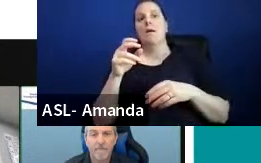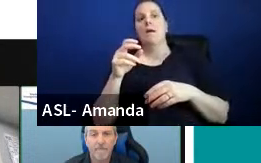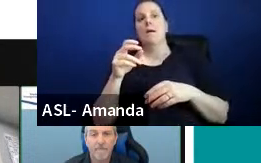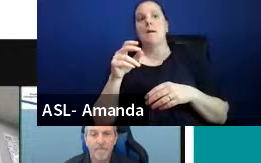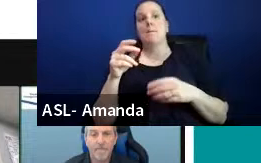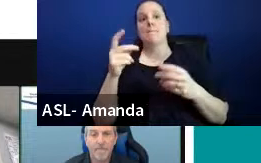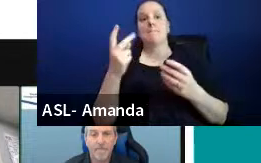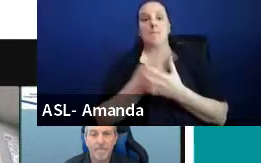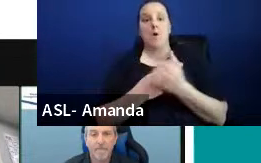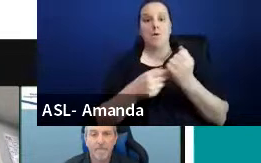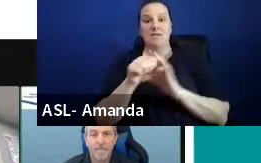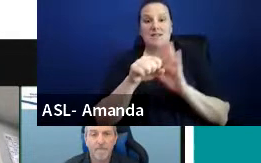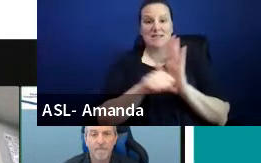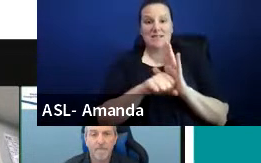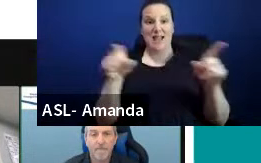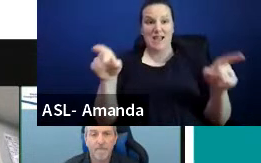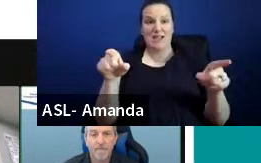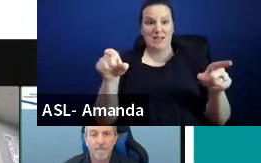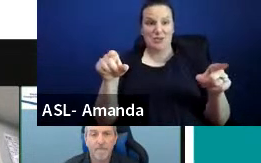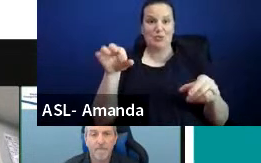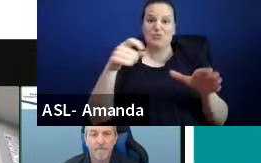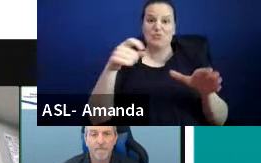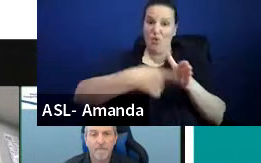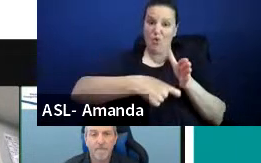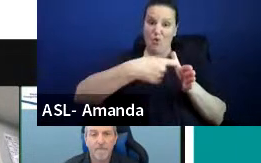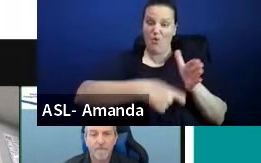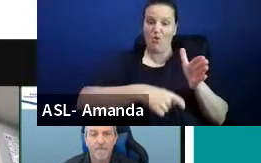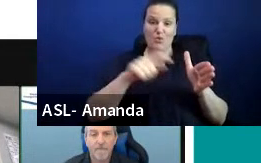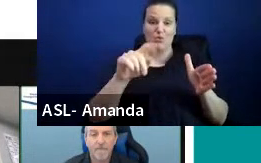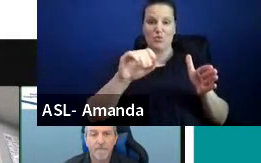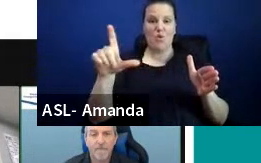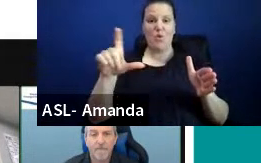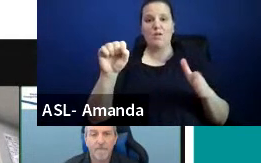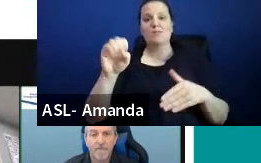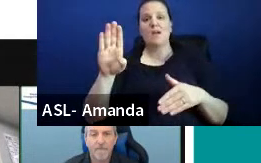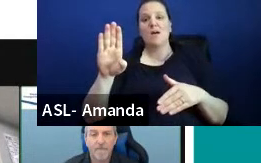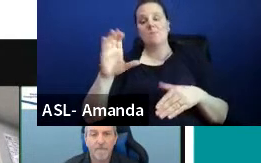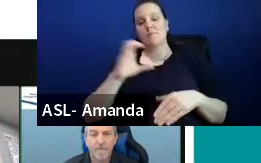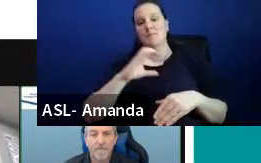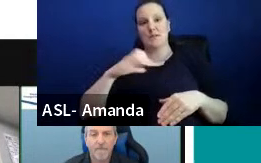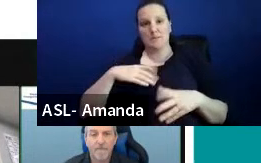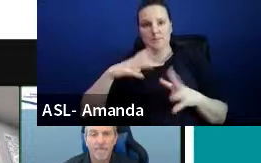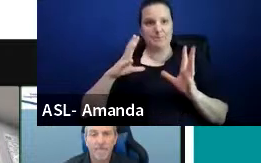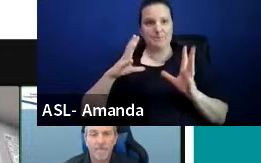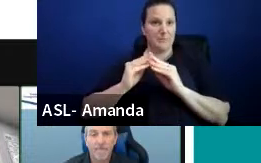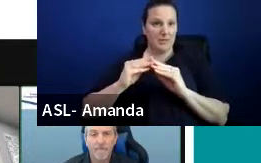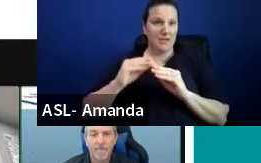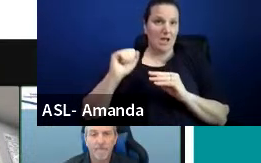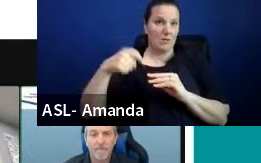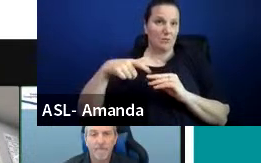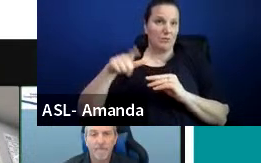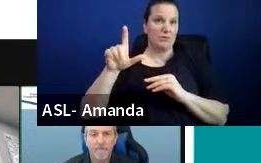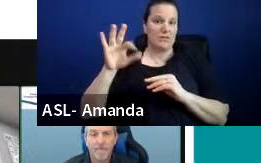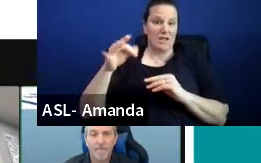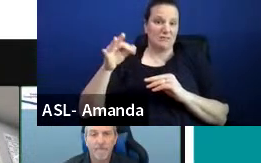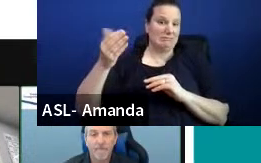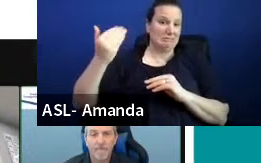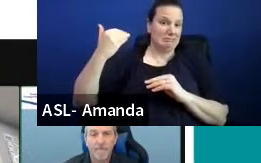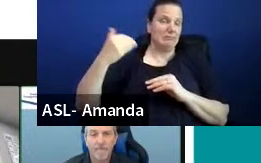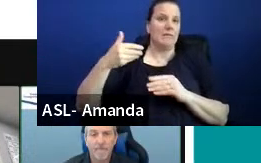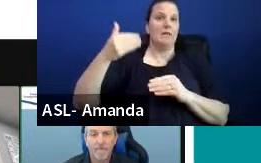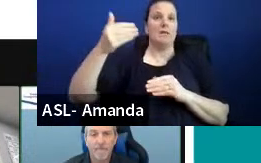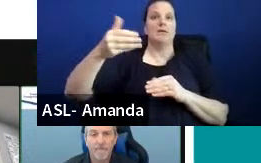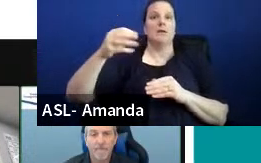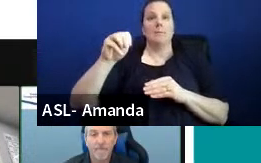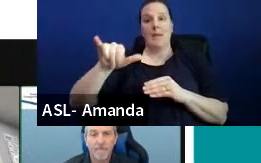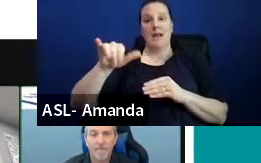been active. They met last on April 19th. Their next meeting, actually, this May 17th